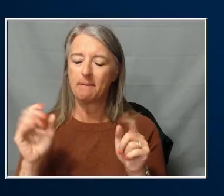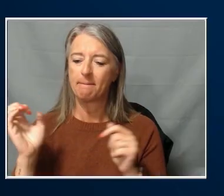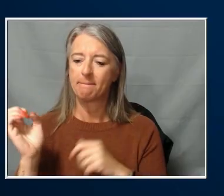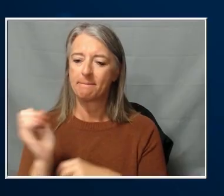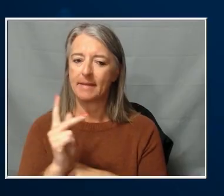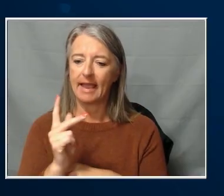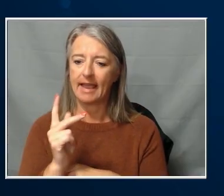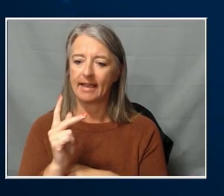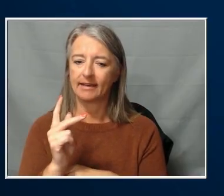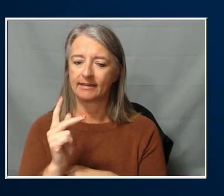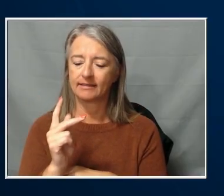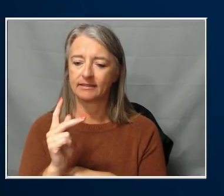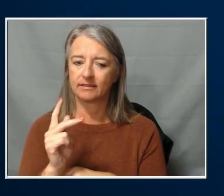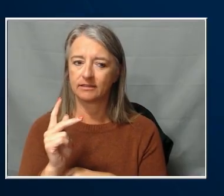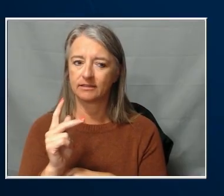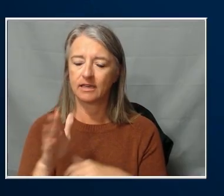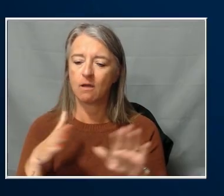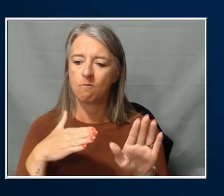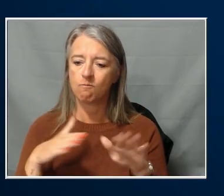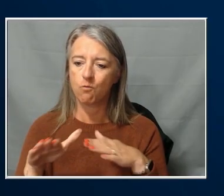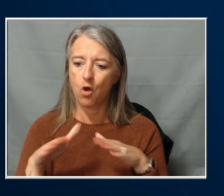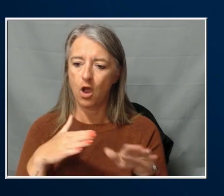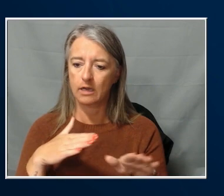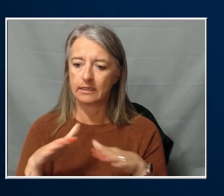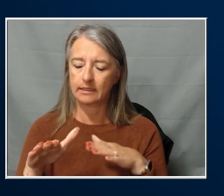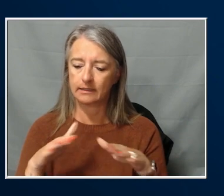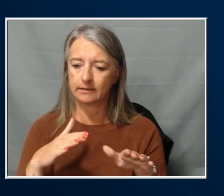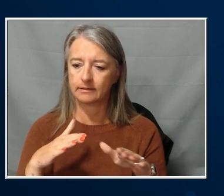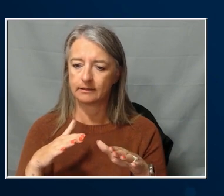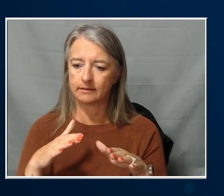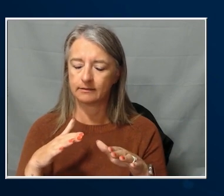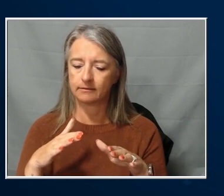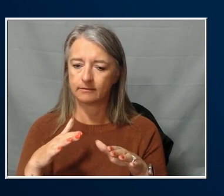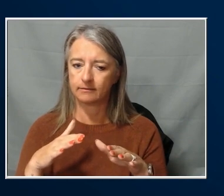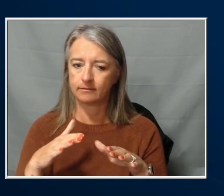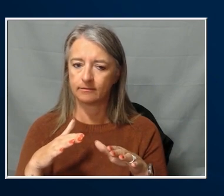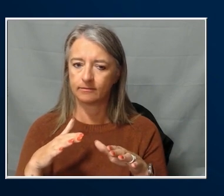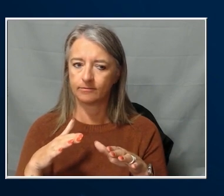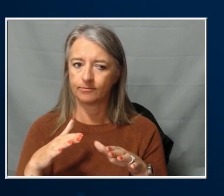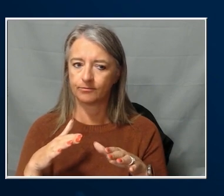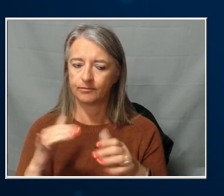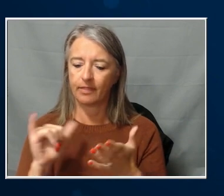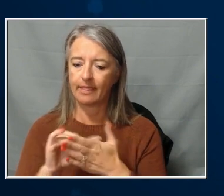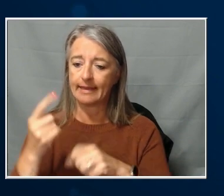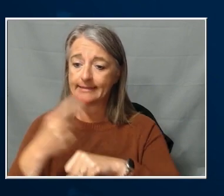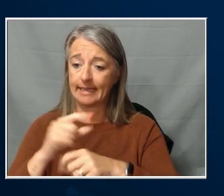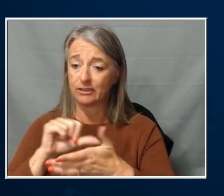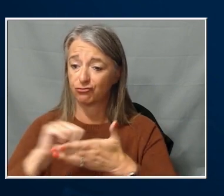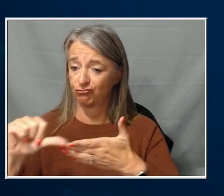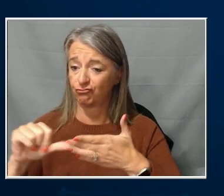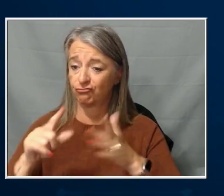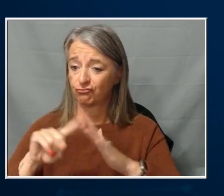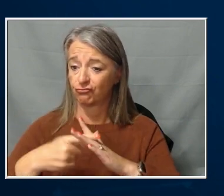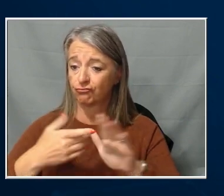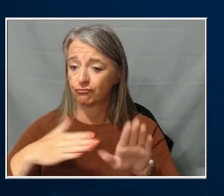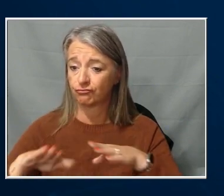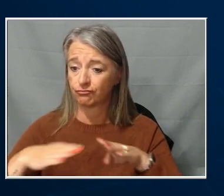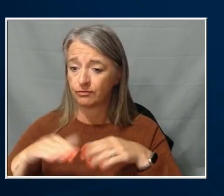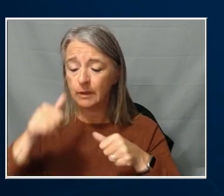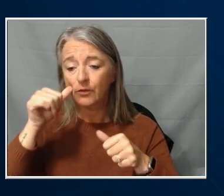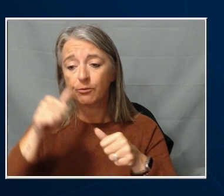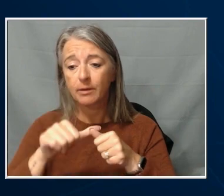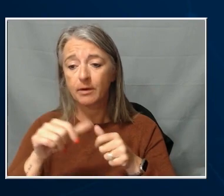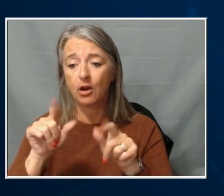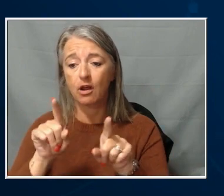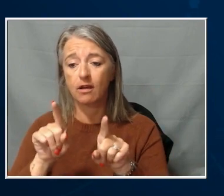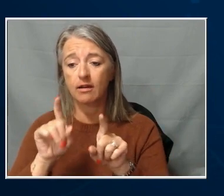and walking was the day of surgery. In fact, I remember asking Dr. Shamoon,